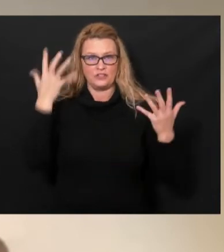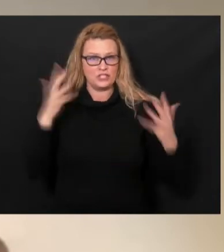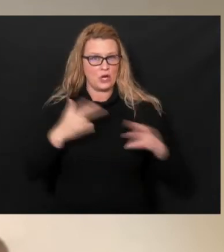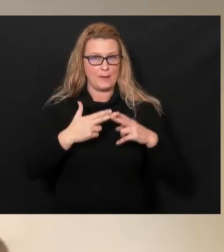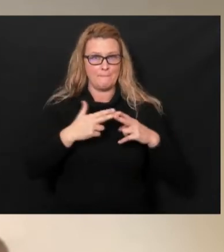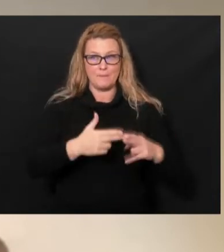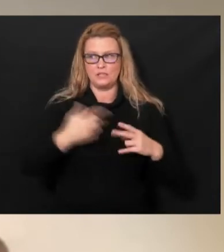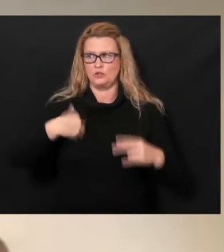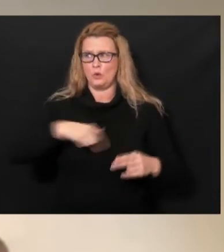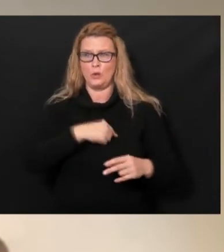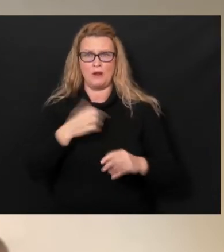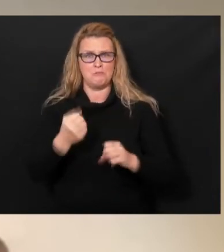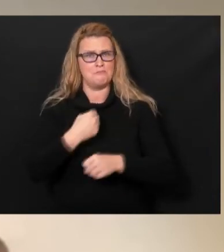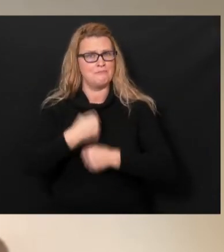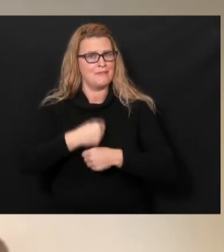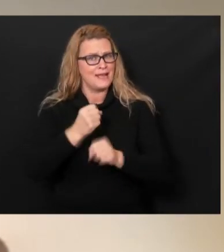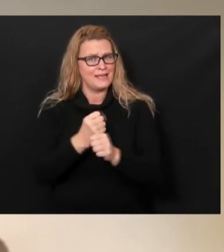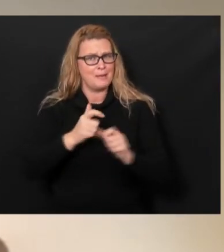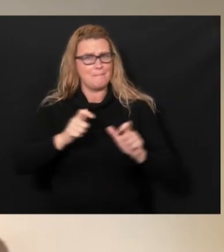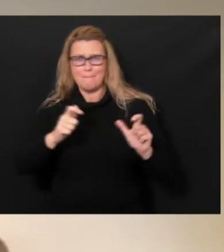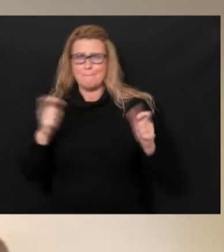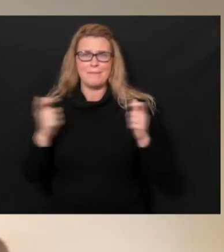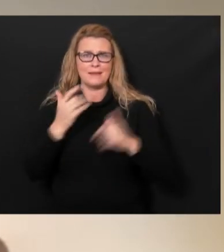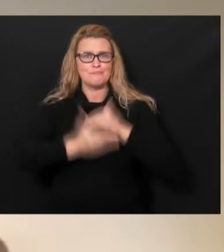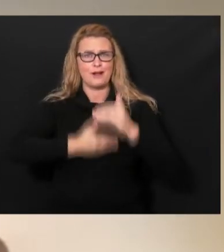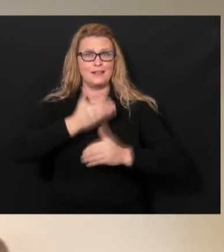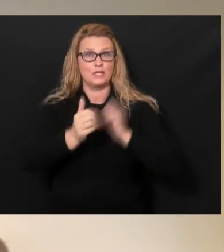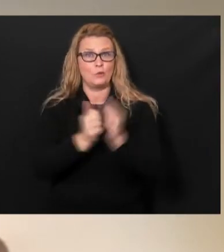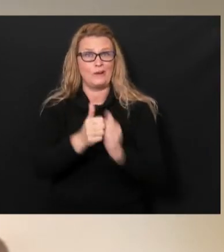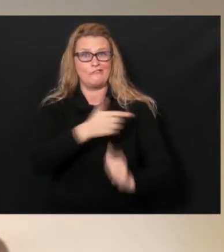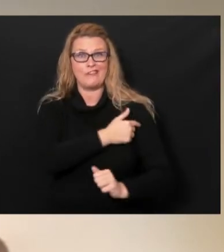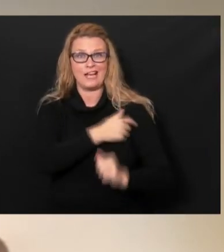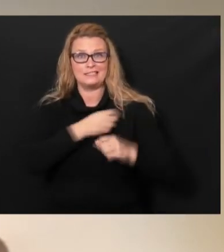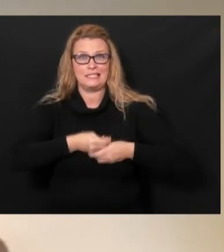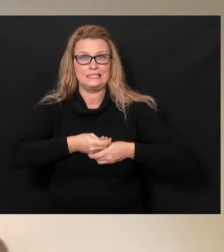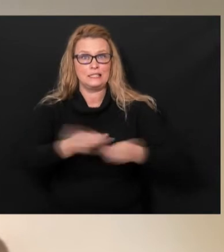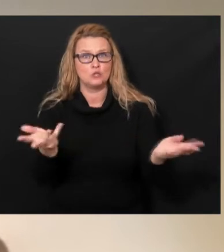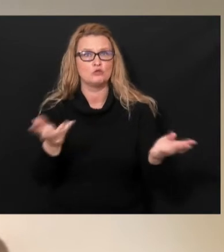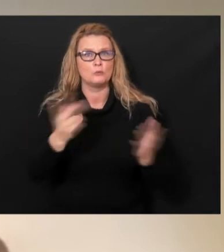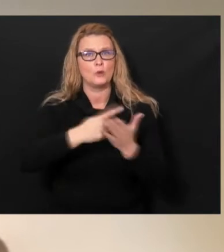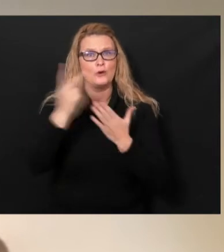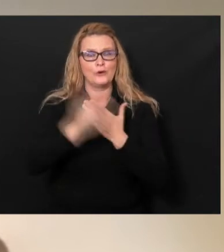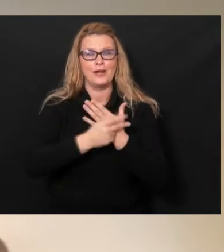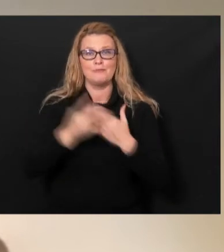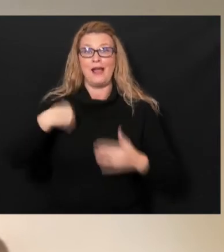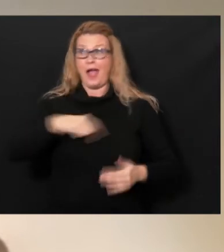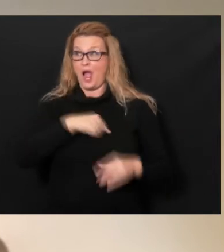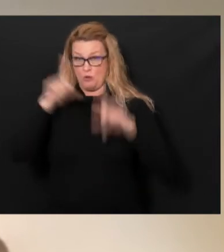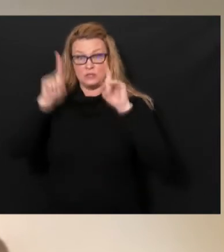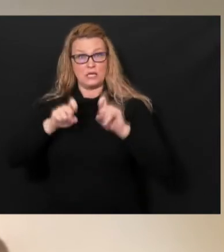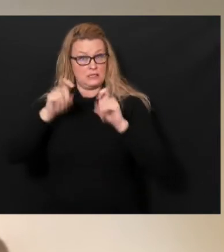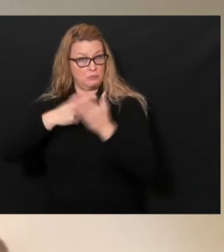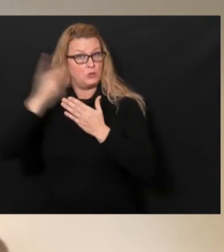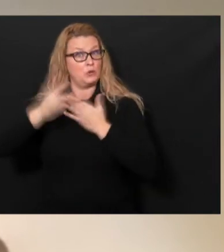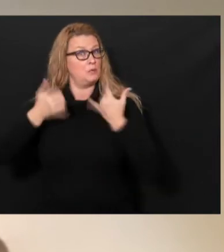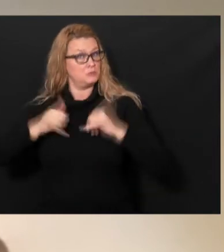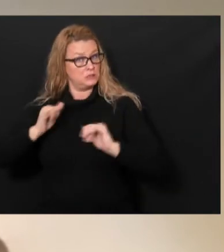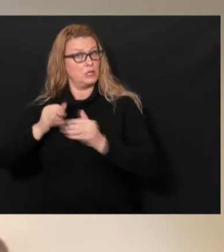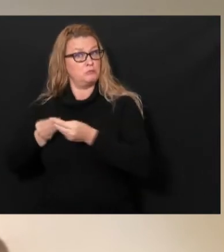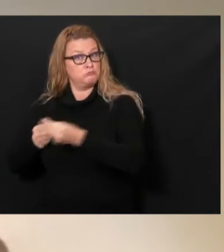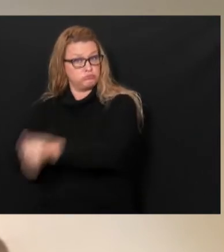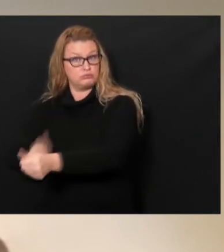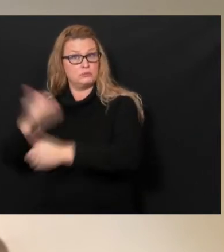make strong progress with our vaccine distribution program. Our testing program continues to move along,